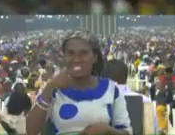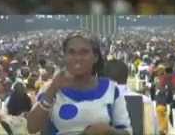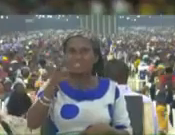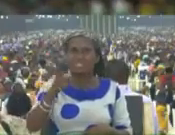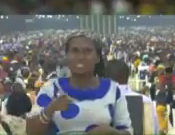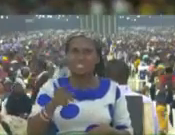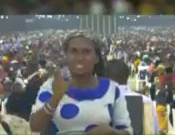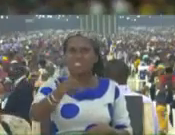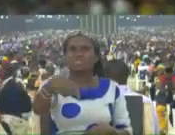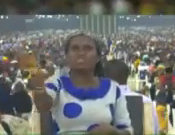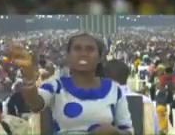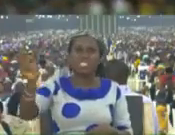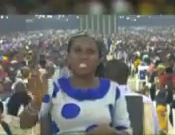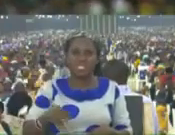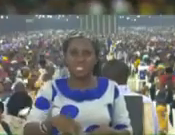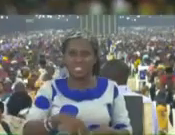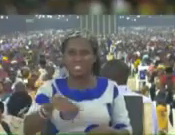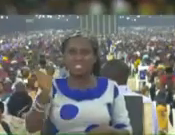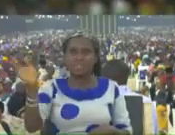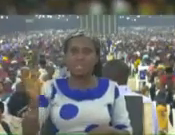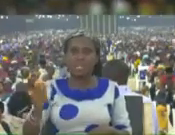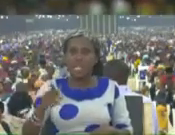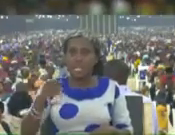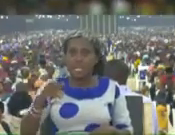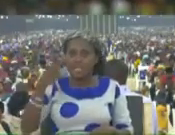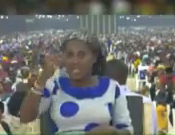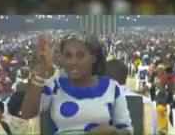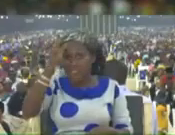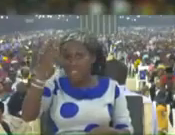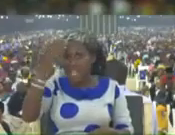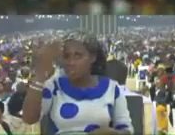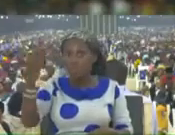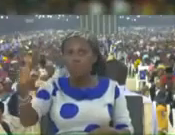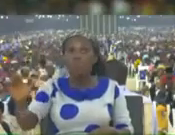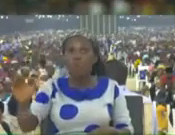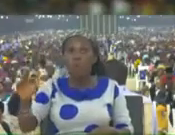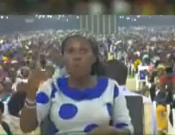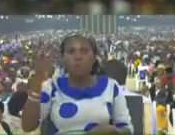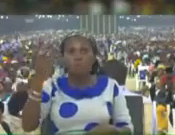what can you do? He didn't know the kind of person he was fighting.